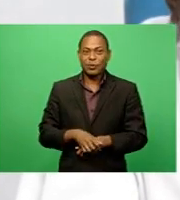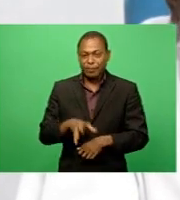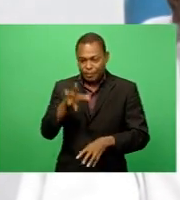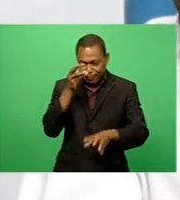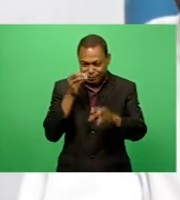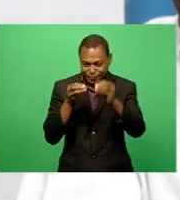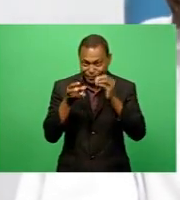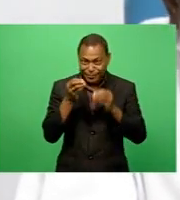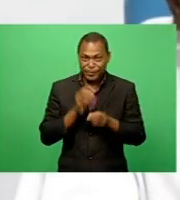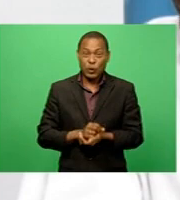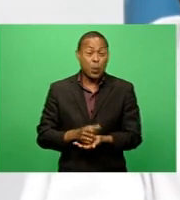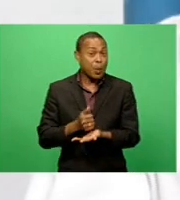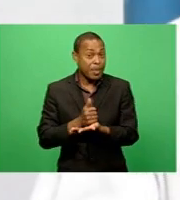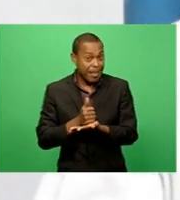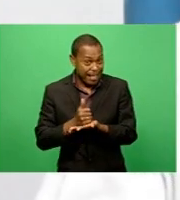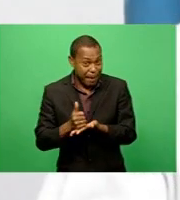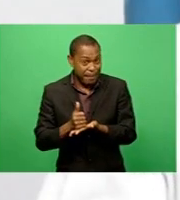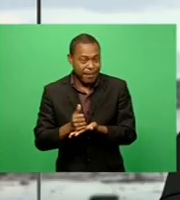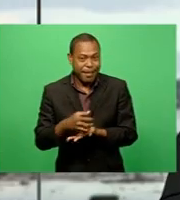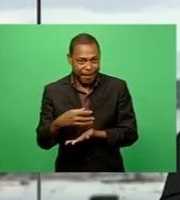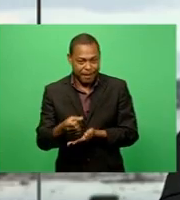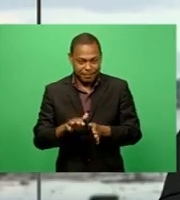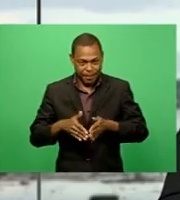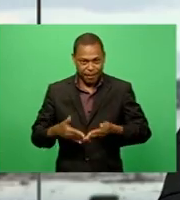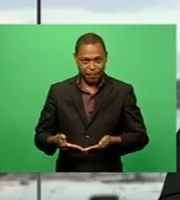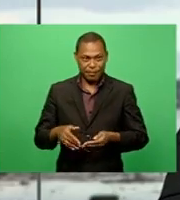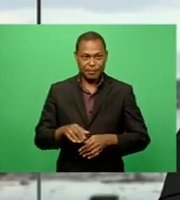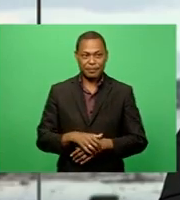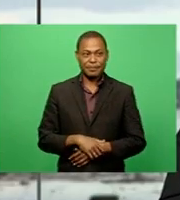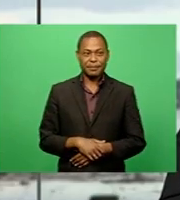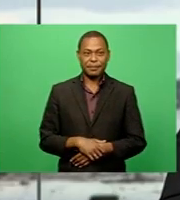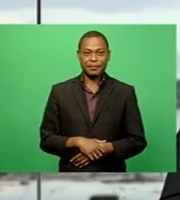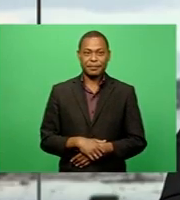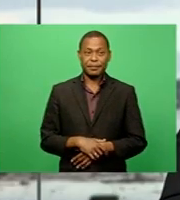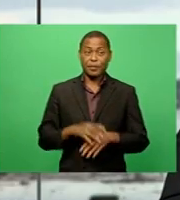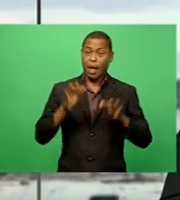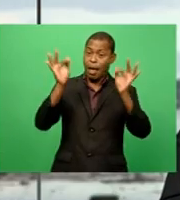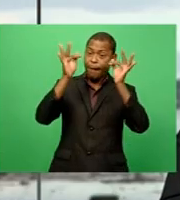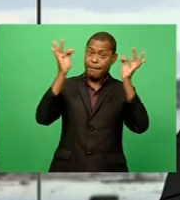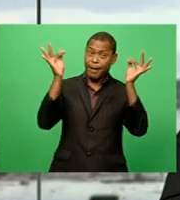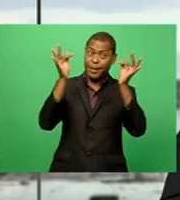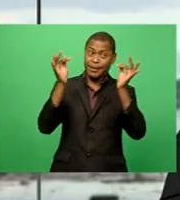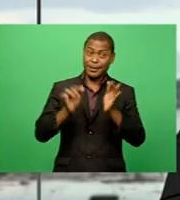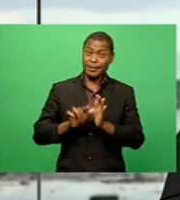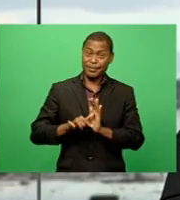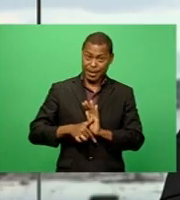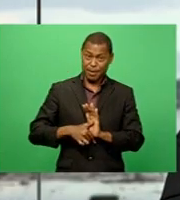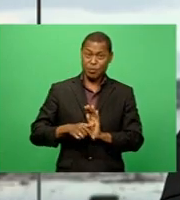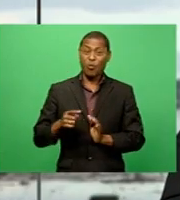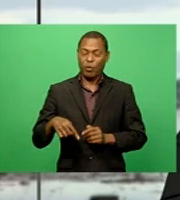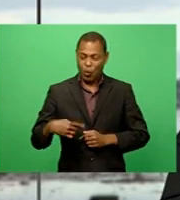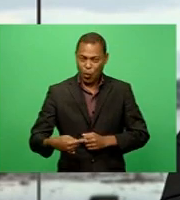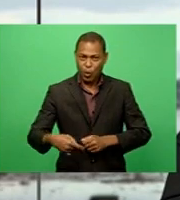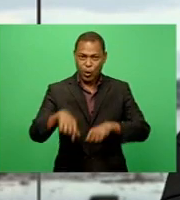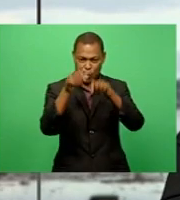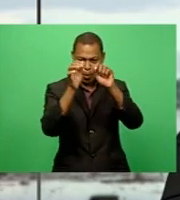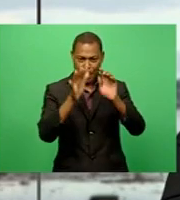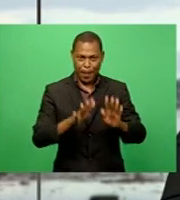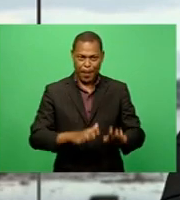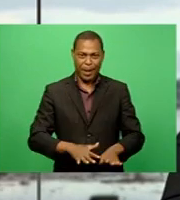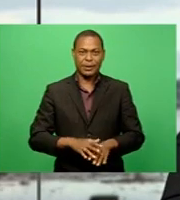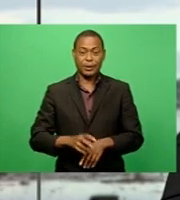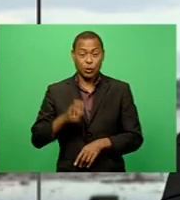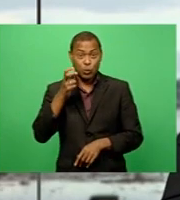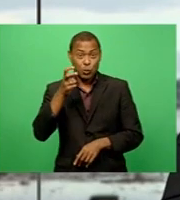with the NDMO. The festive season continues to be a blessing for many in the tourism industry who